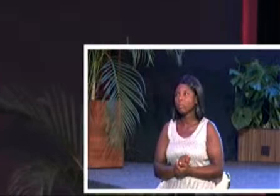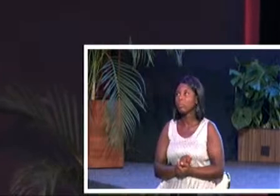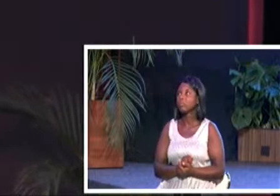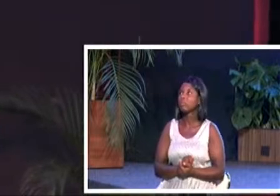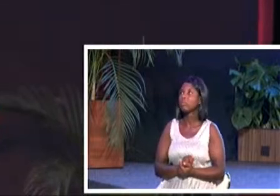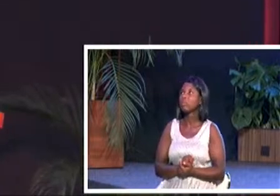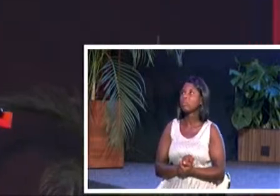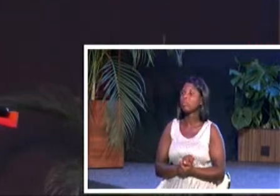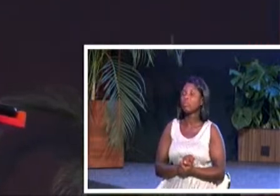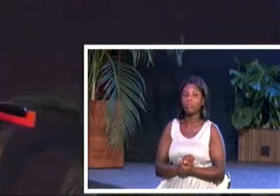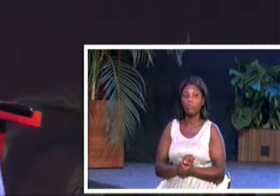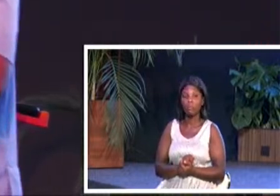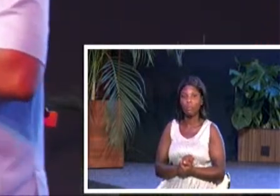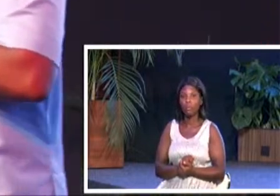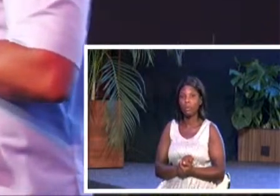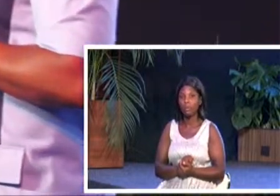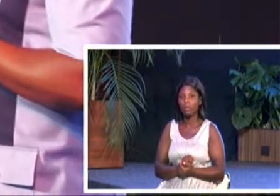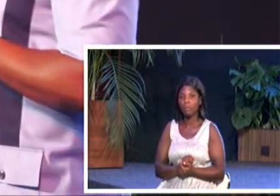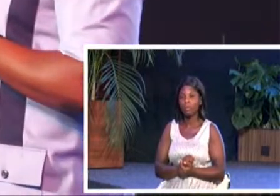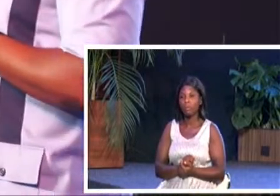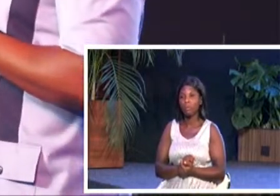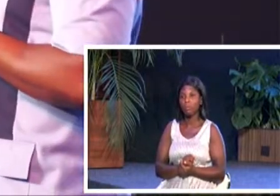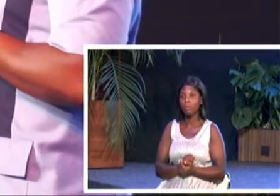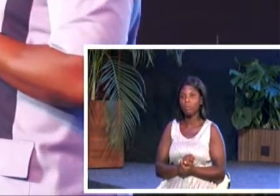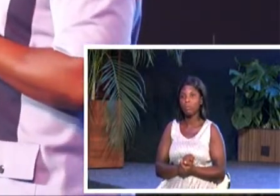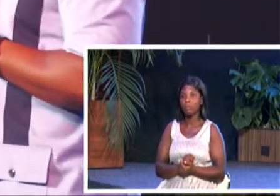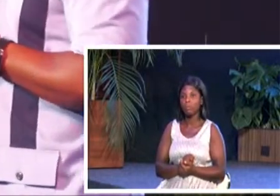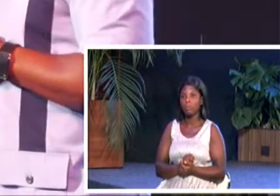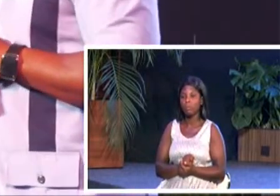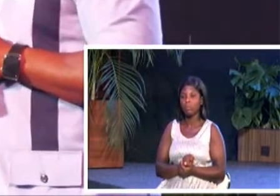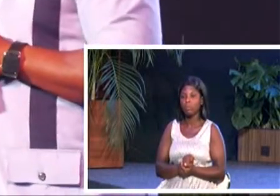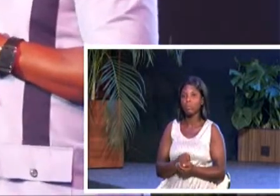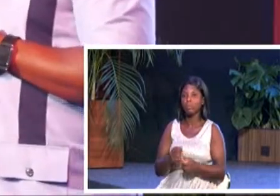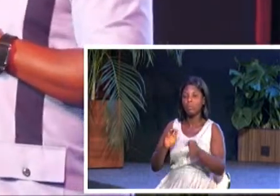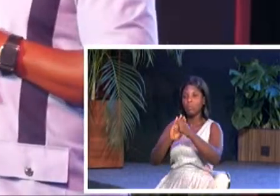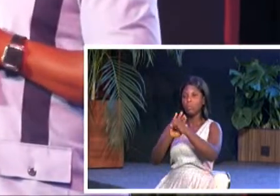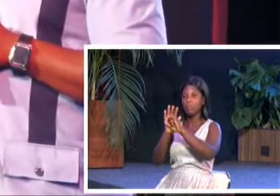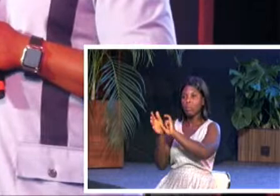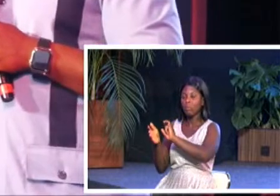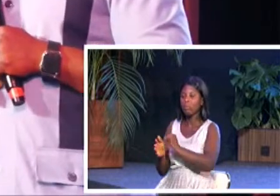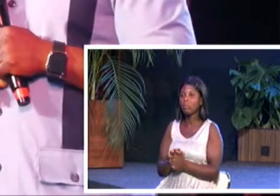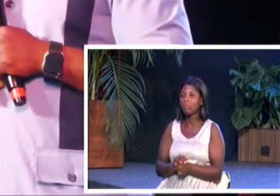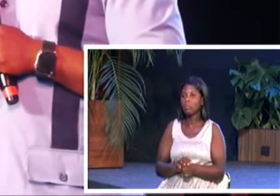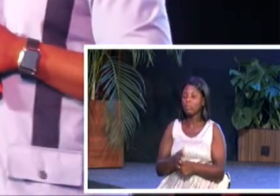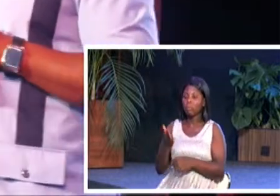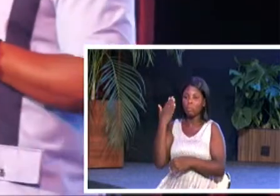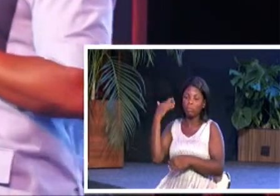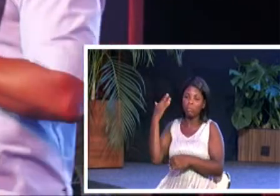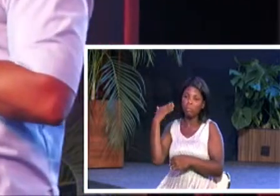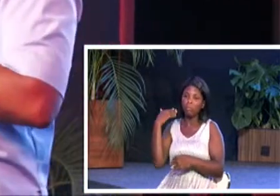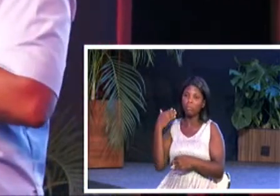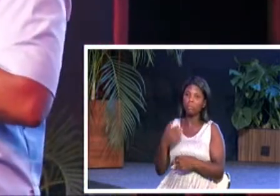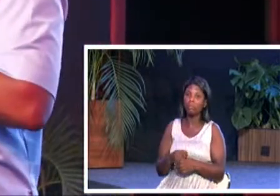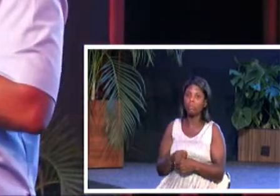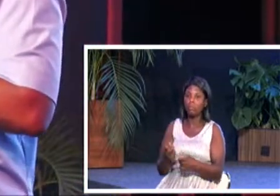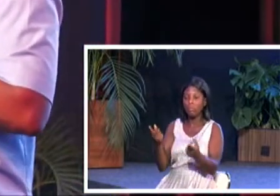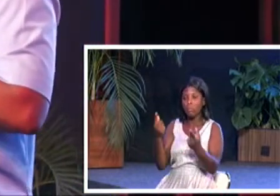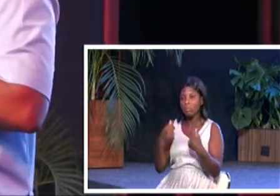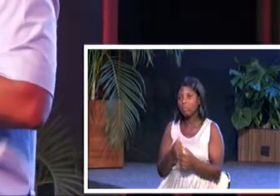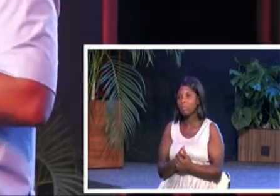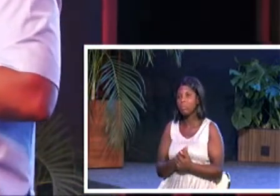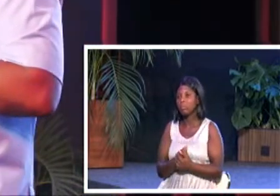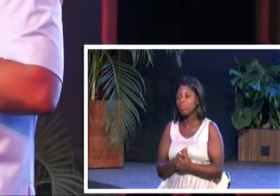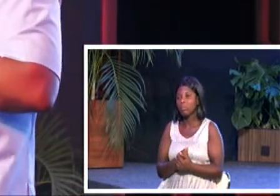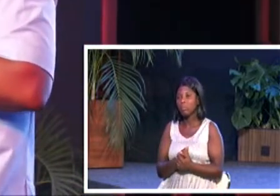headed online, and COVID pushed us, a lot more people, onto the online platform, and globally over 600 million